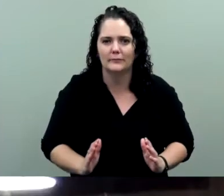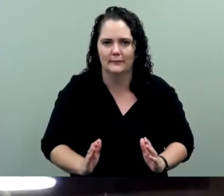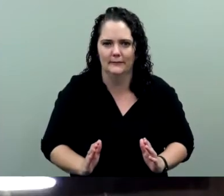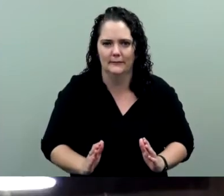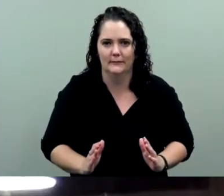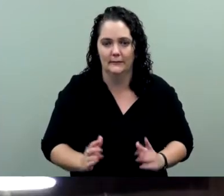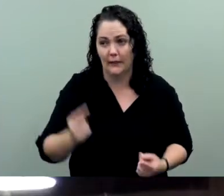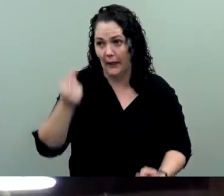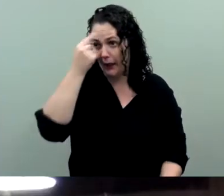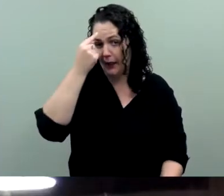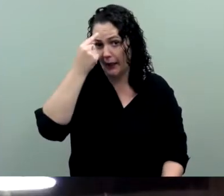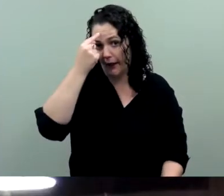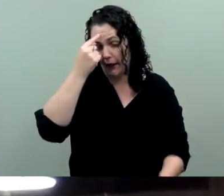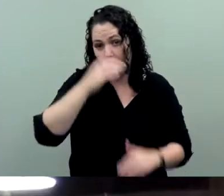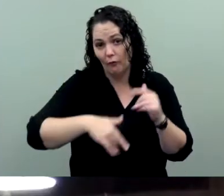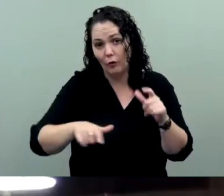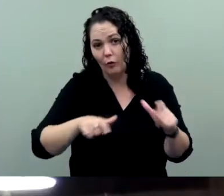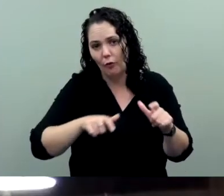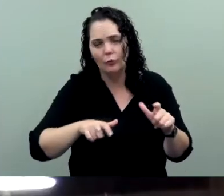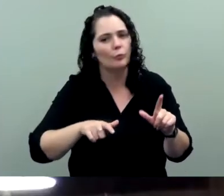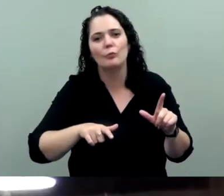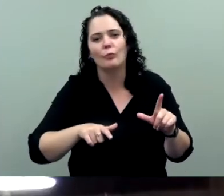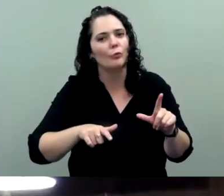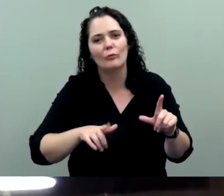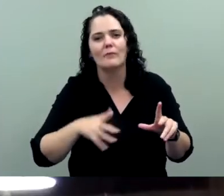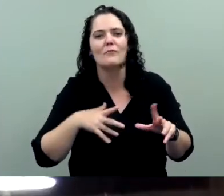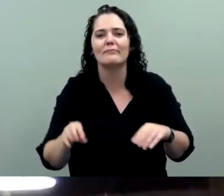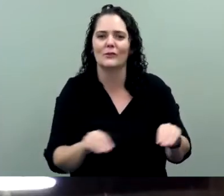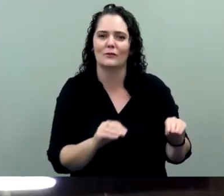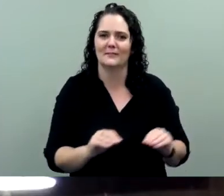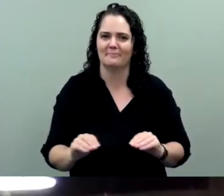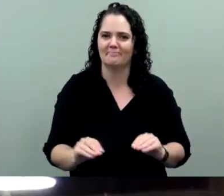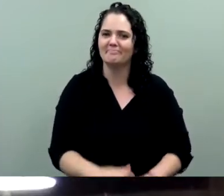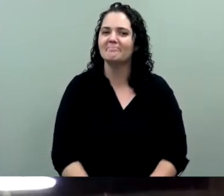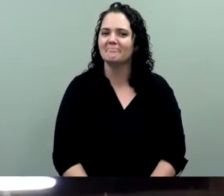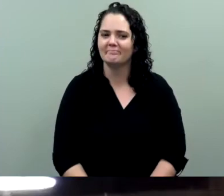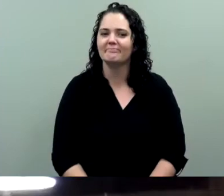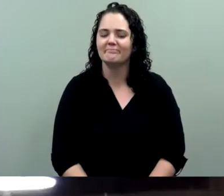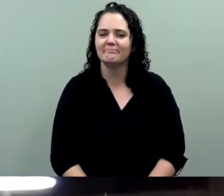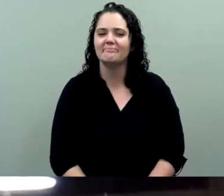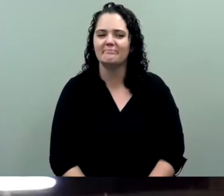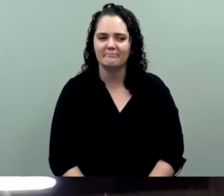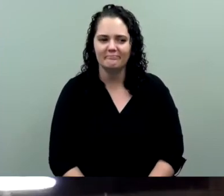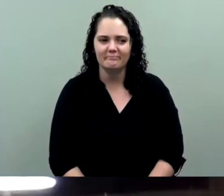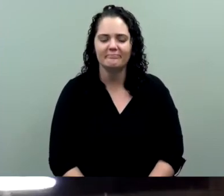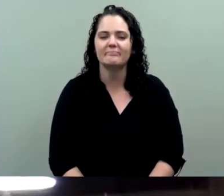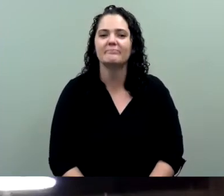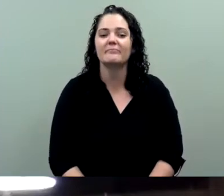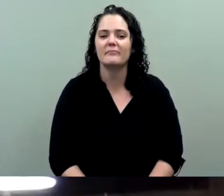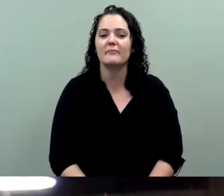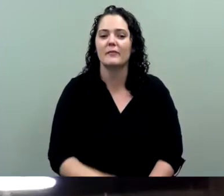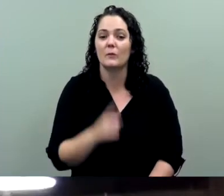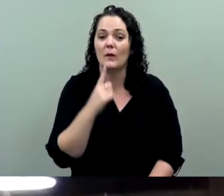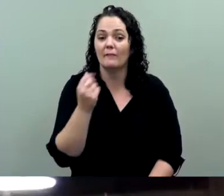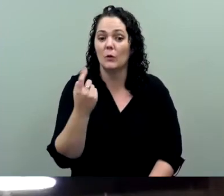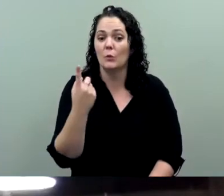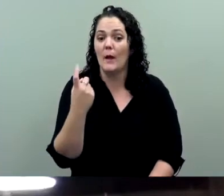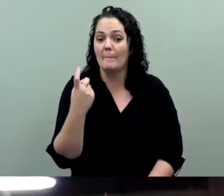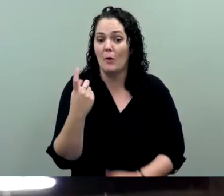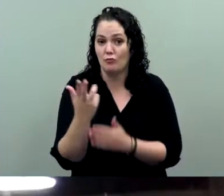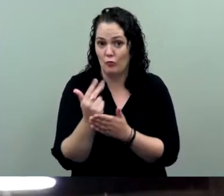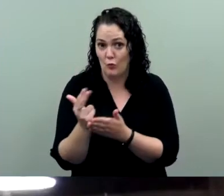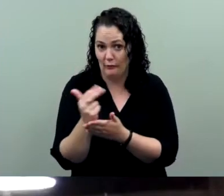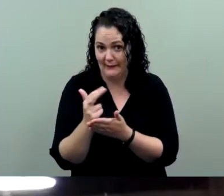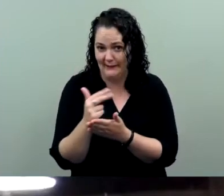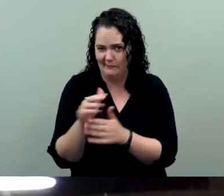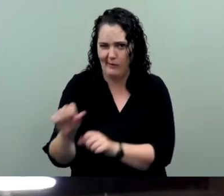and the copying of those images. All right, now before we get into our next drawing, let's check back in with our avocado ink, because for the next drawing, for those of you